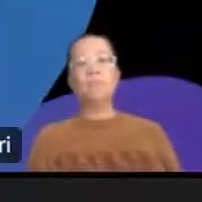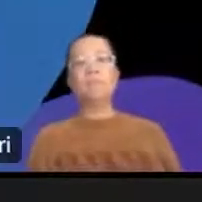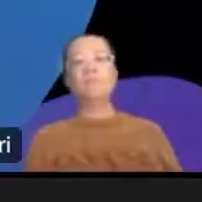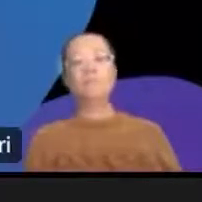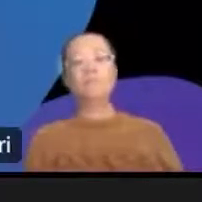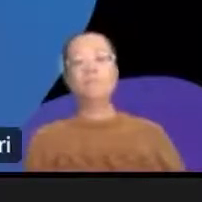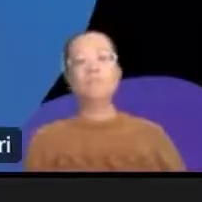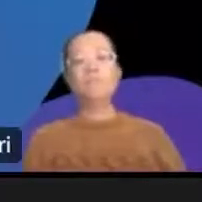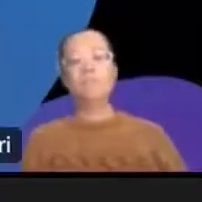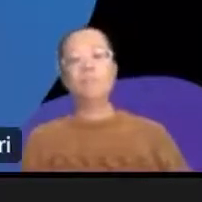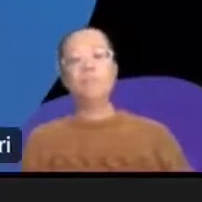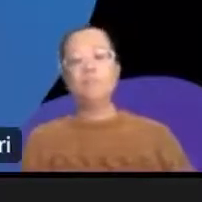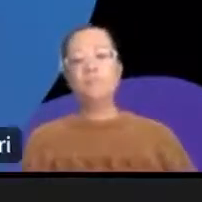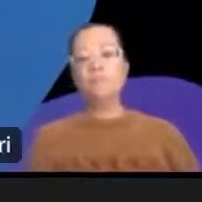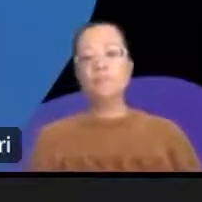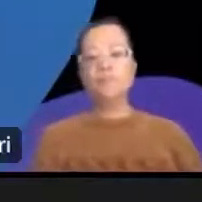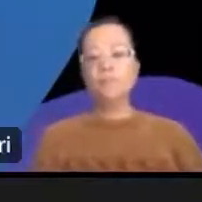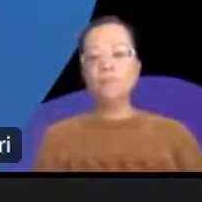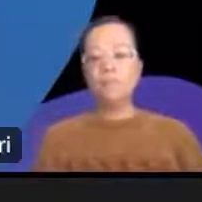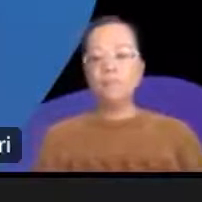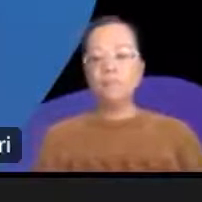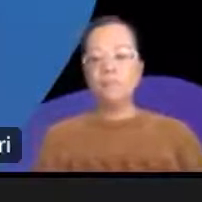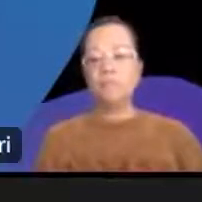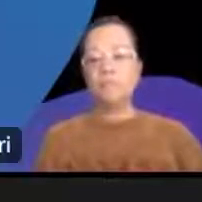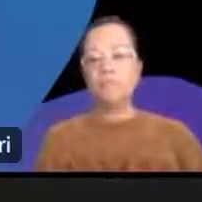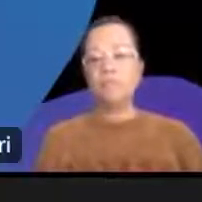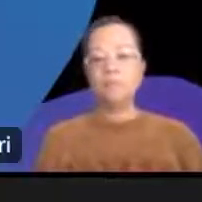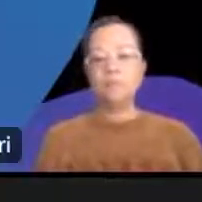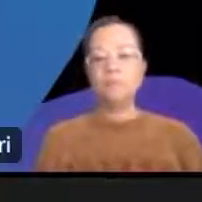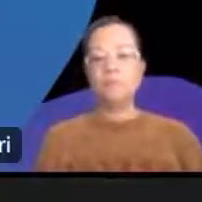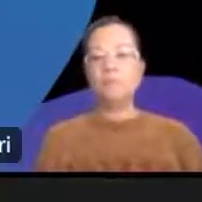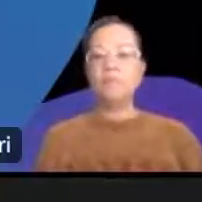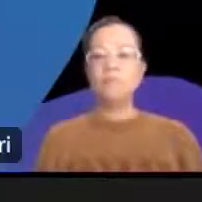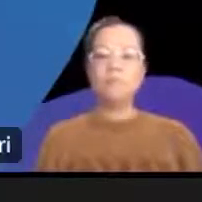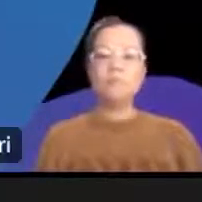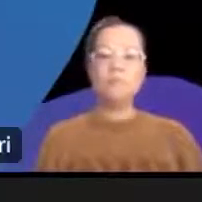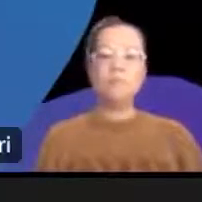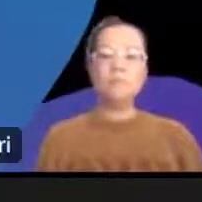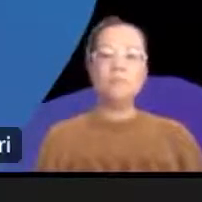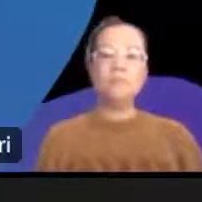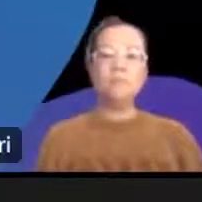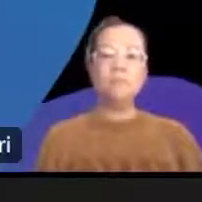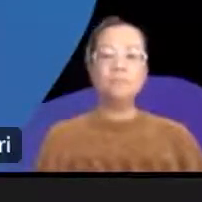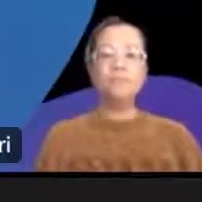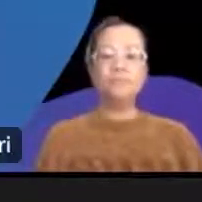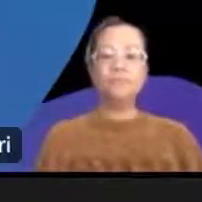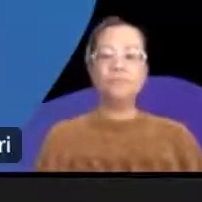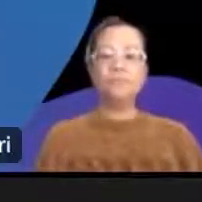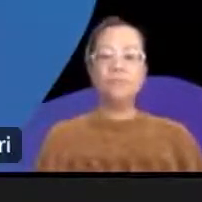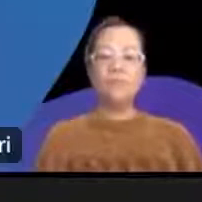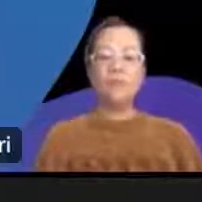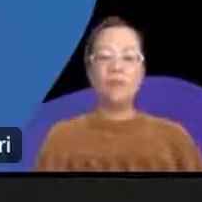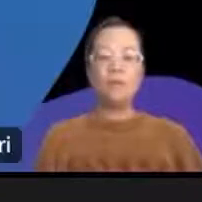and beyond that. So there are quite the discussion around that, and we had many different sort of breakout